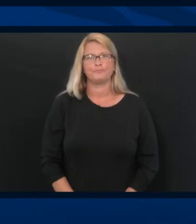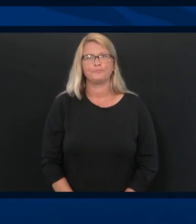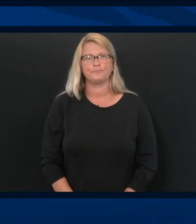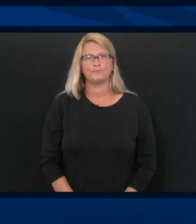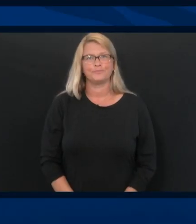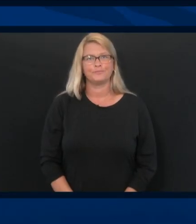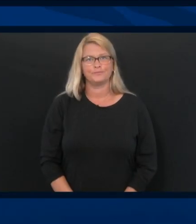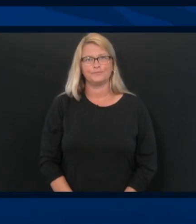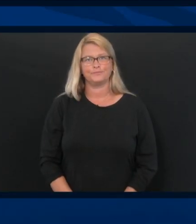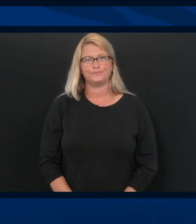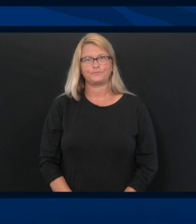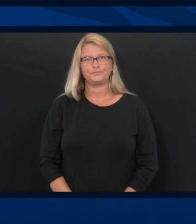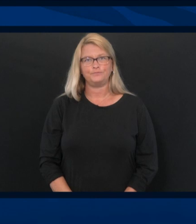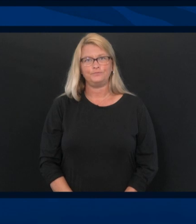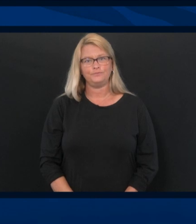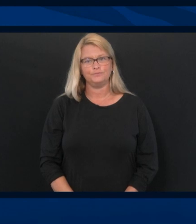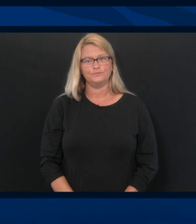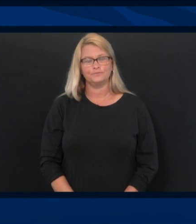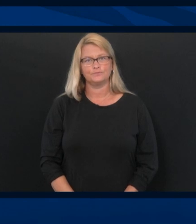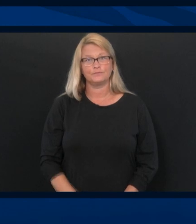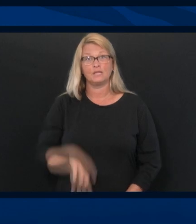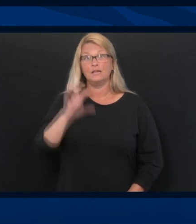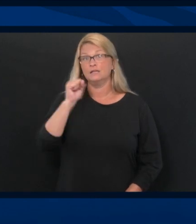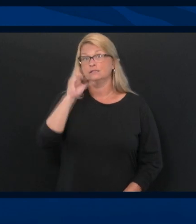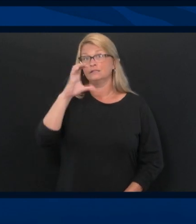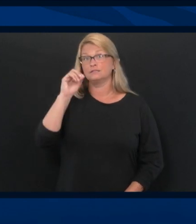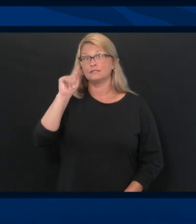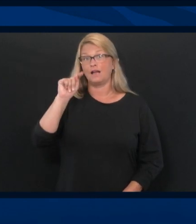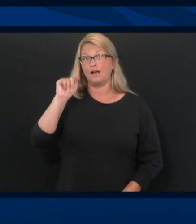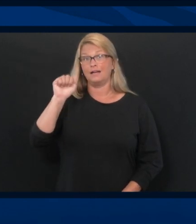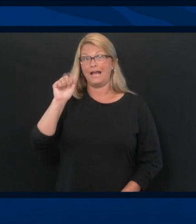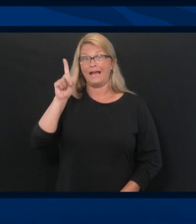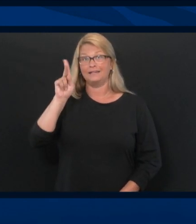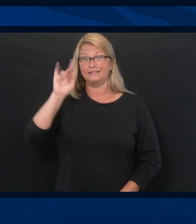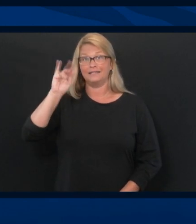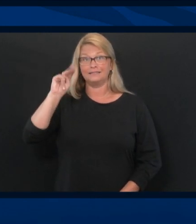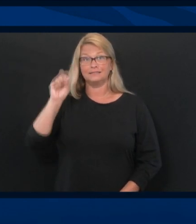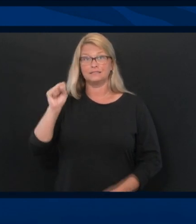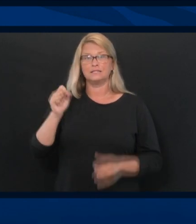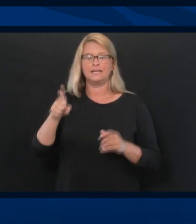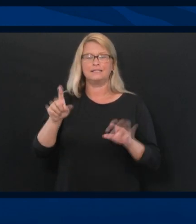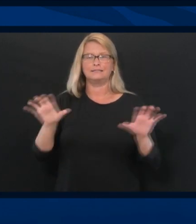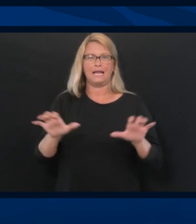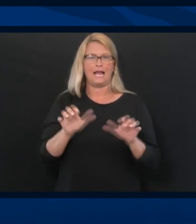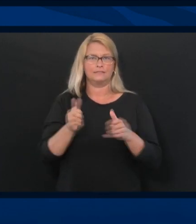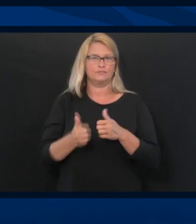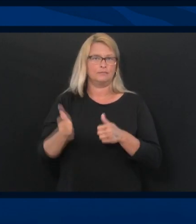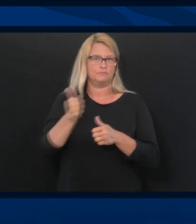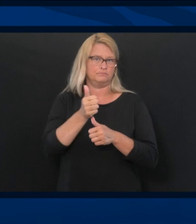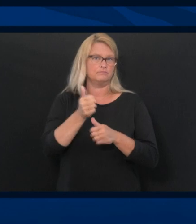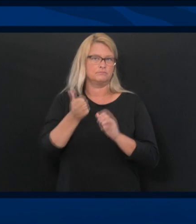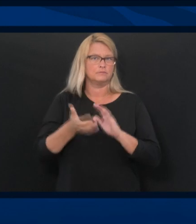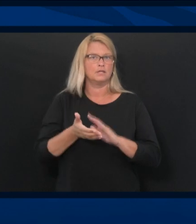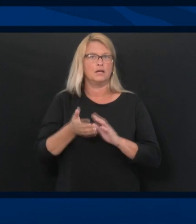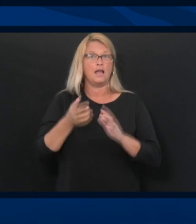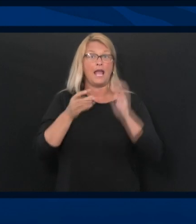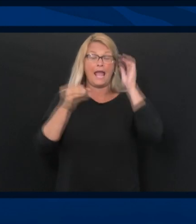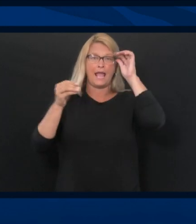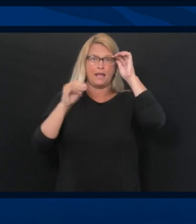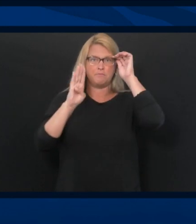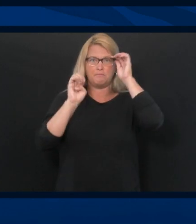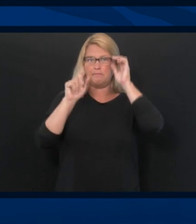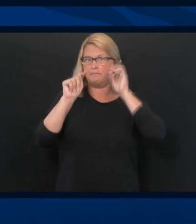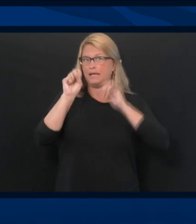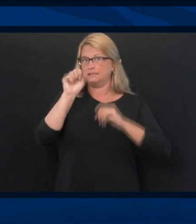Okay, thank you, Major General Hoyer. Scott Atkins, Acting Commissioner of Workforce West Virginia, and Betsy Jividen, Commissioner of the West Virginia Division